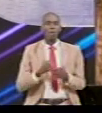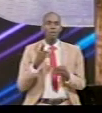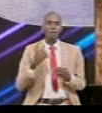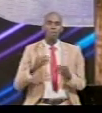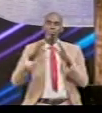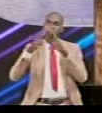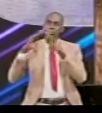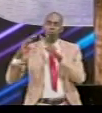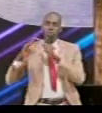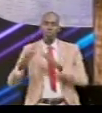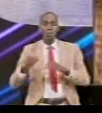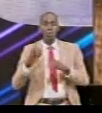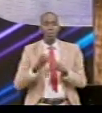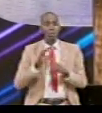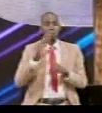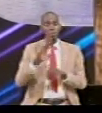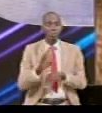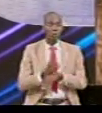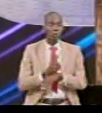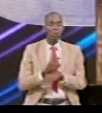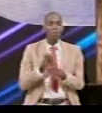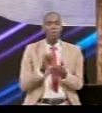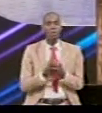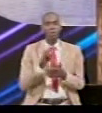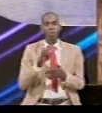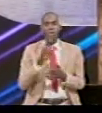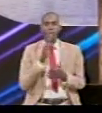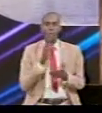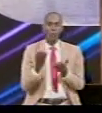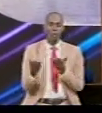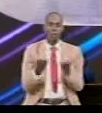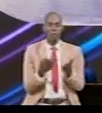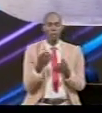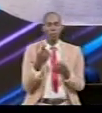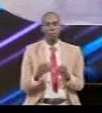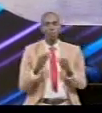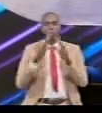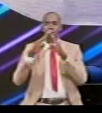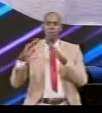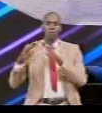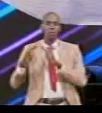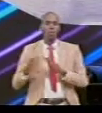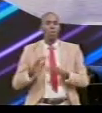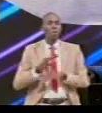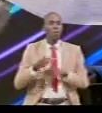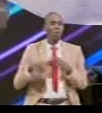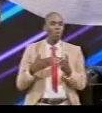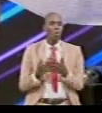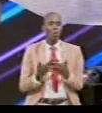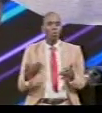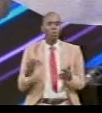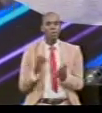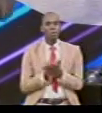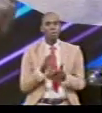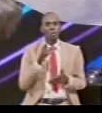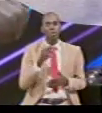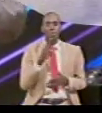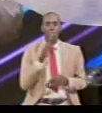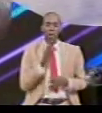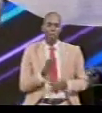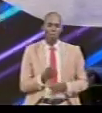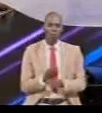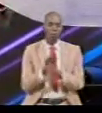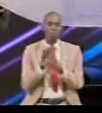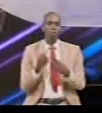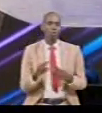in your duty that you are serving the community, all things that you are faithful to yourself, that you